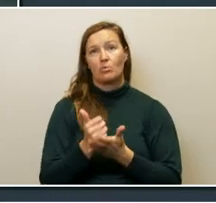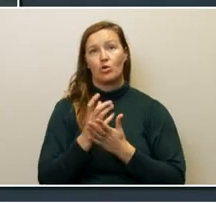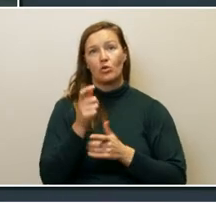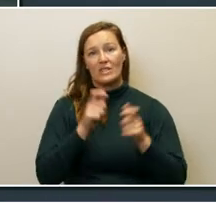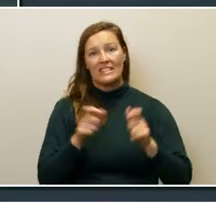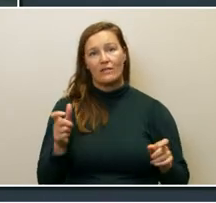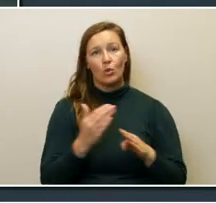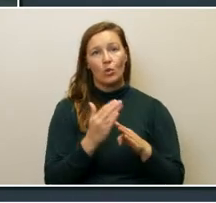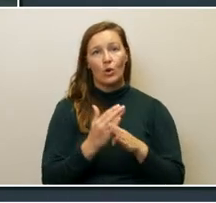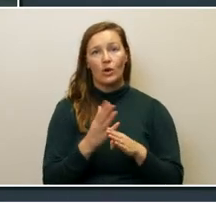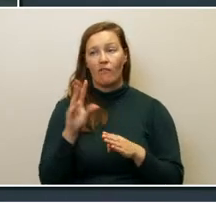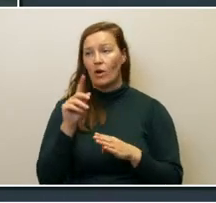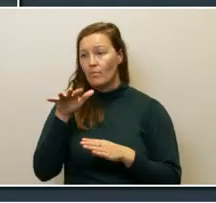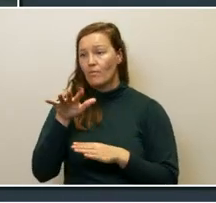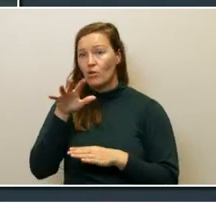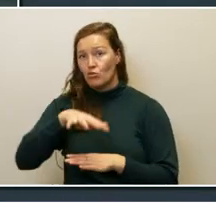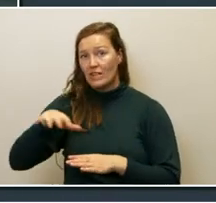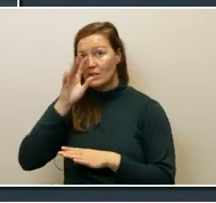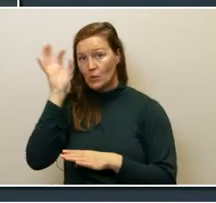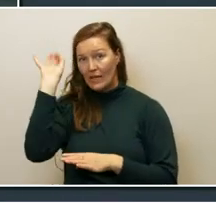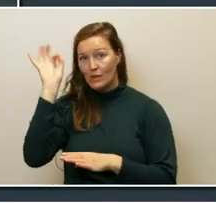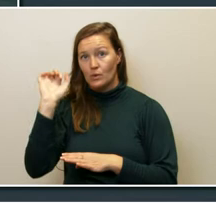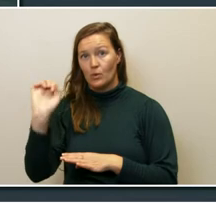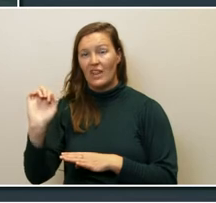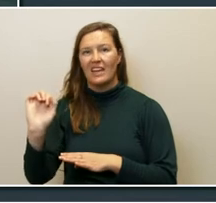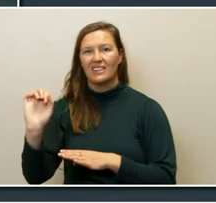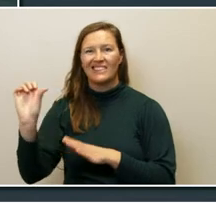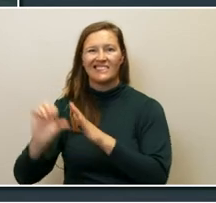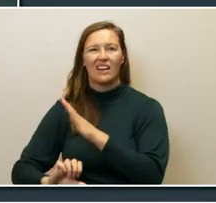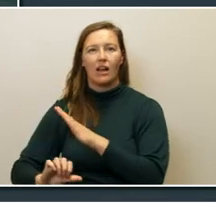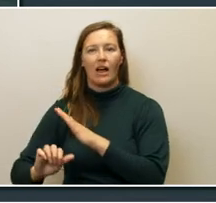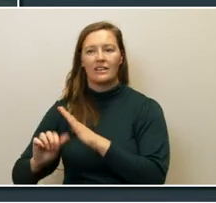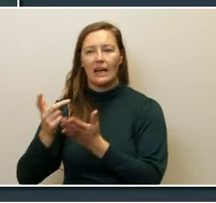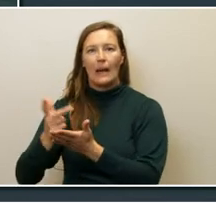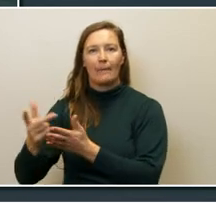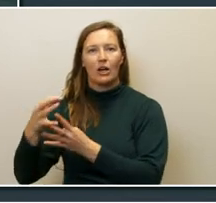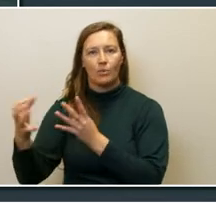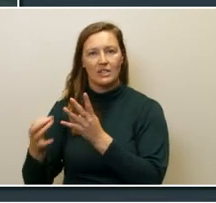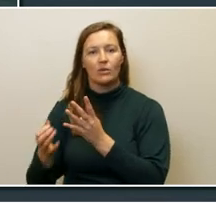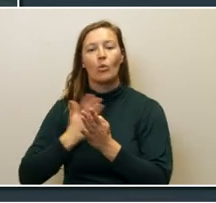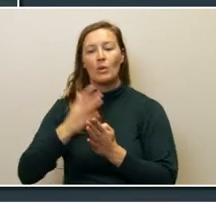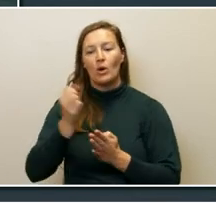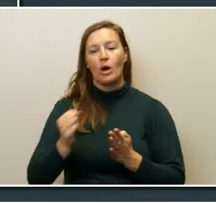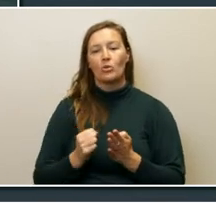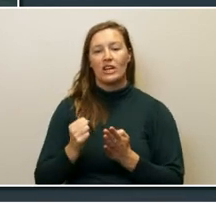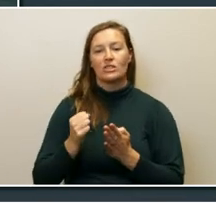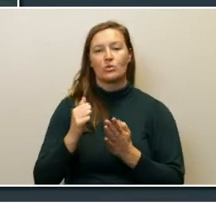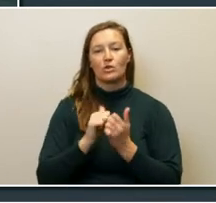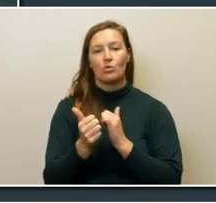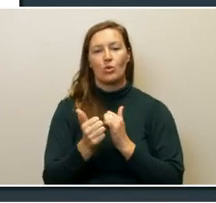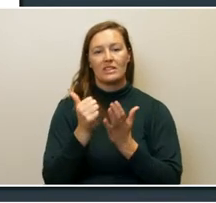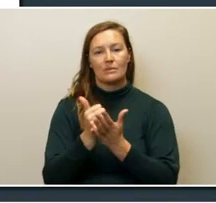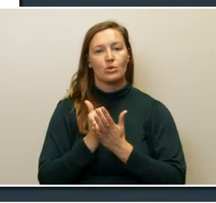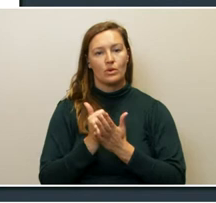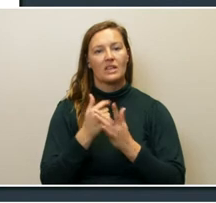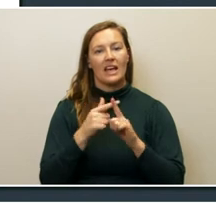a result of the Hawke's Bay Regional Council declining our car parking option. We'd like operational support, asset support